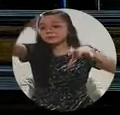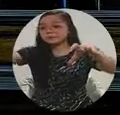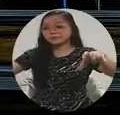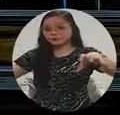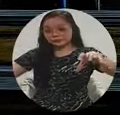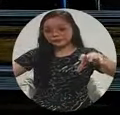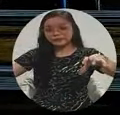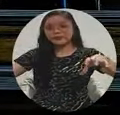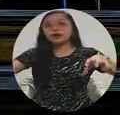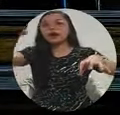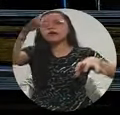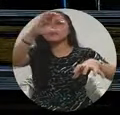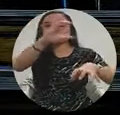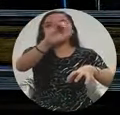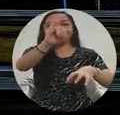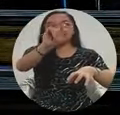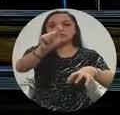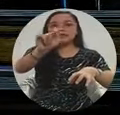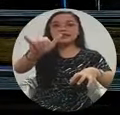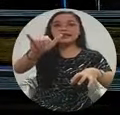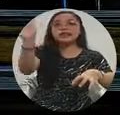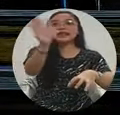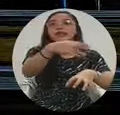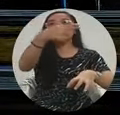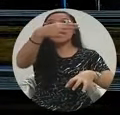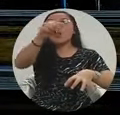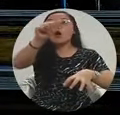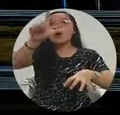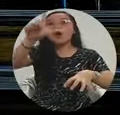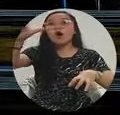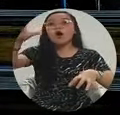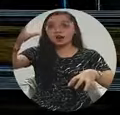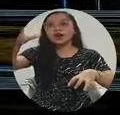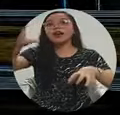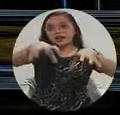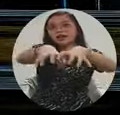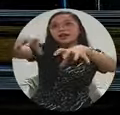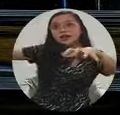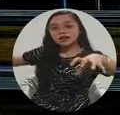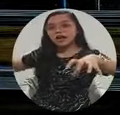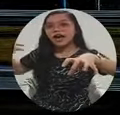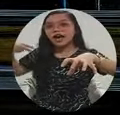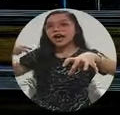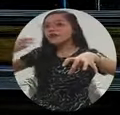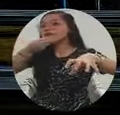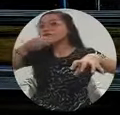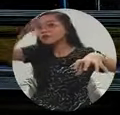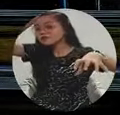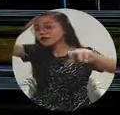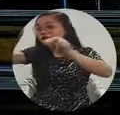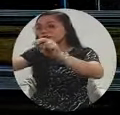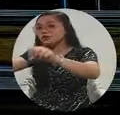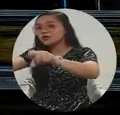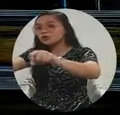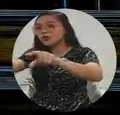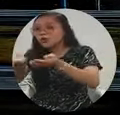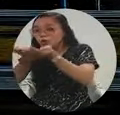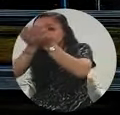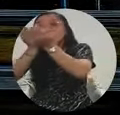Talisay City Hall, in SRP, on the other side, they started the Rick's